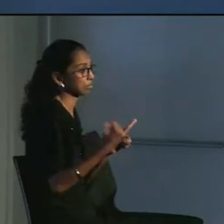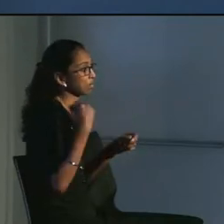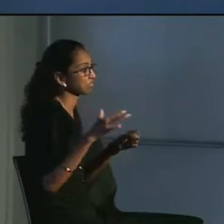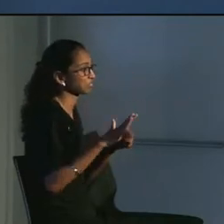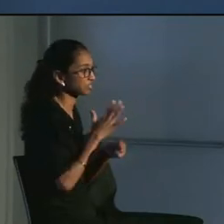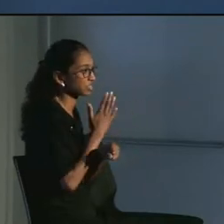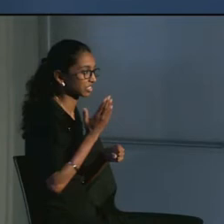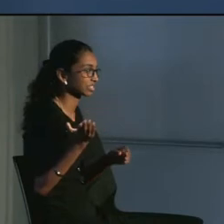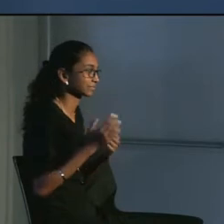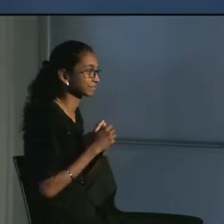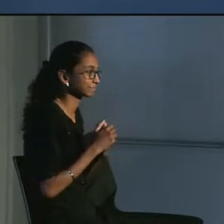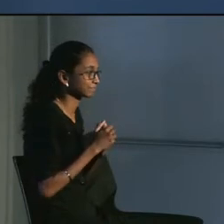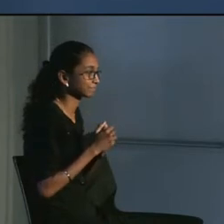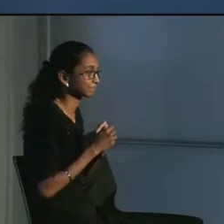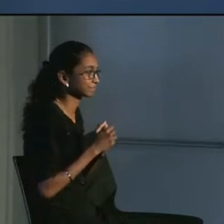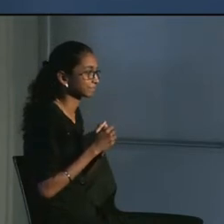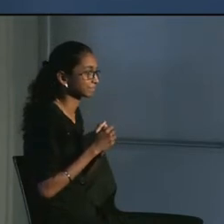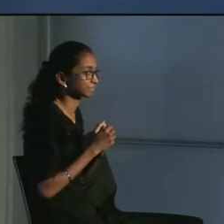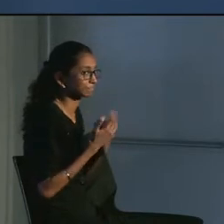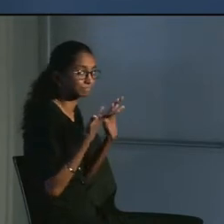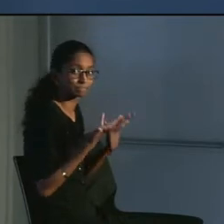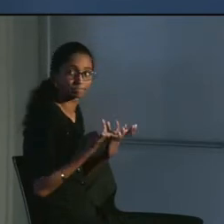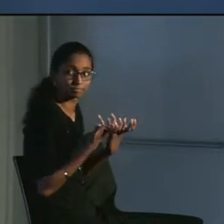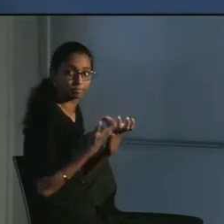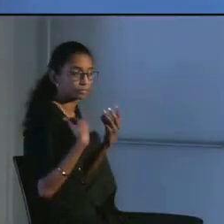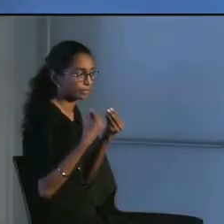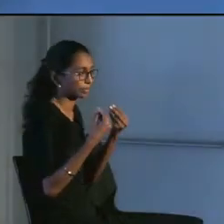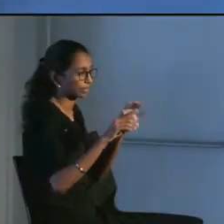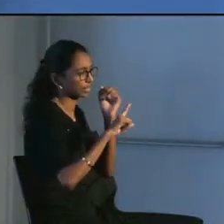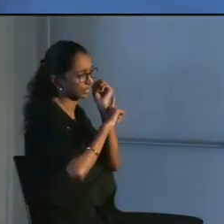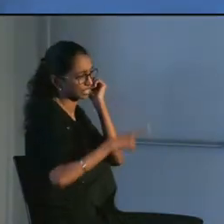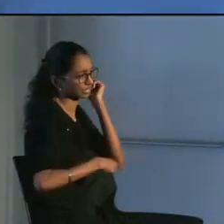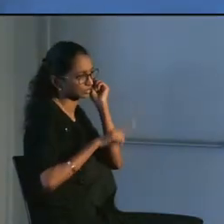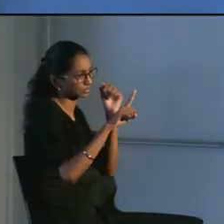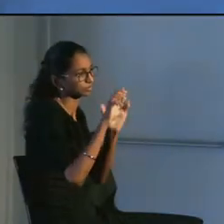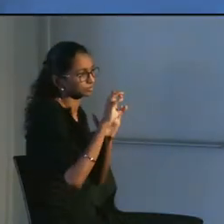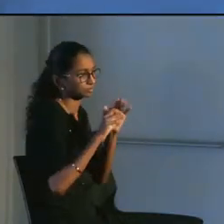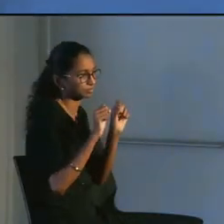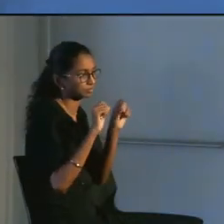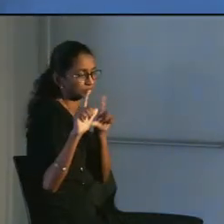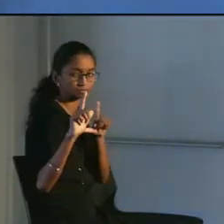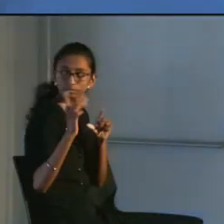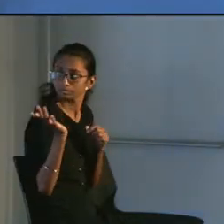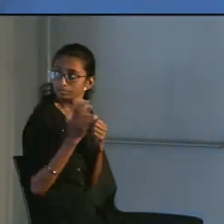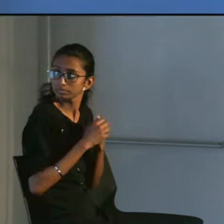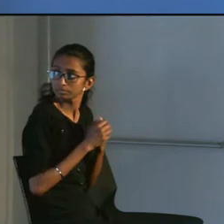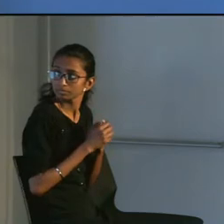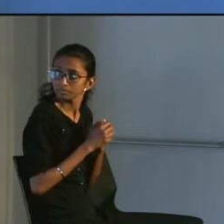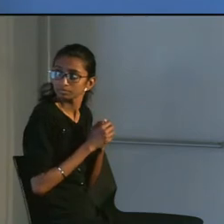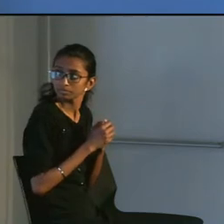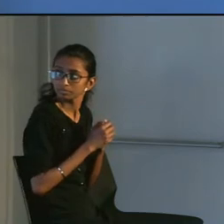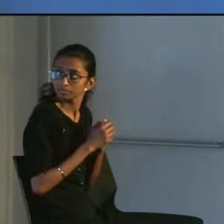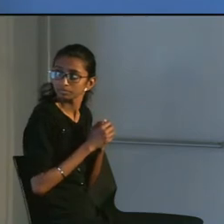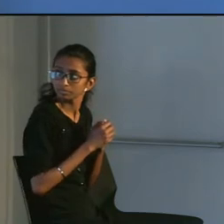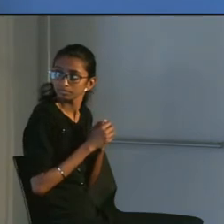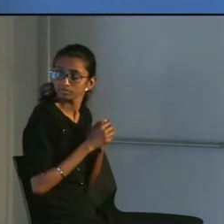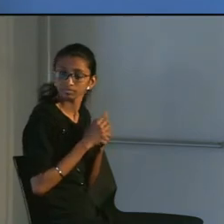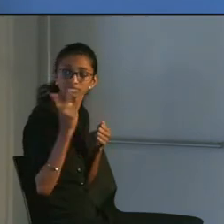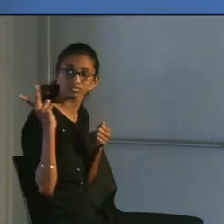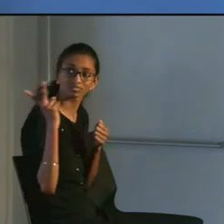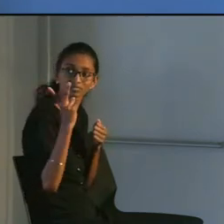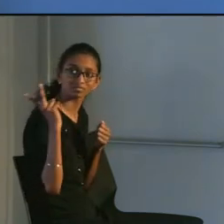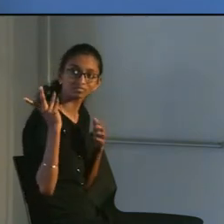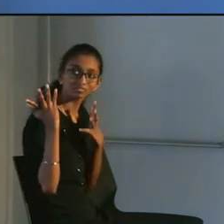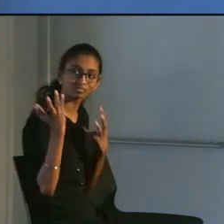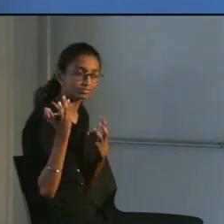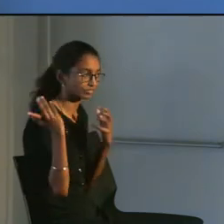resistance. I just want to leave you with the last image, which is of two of the Mirapaidis also